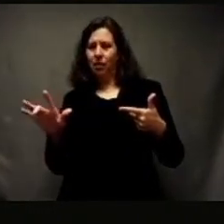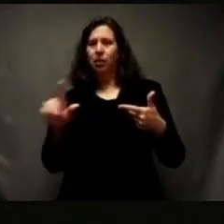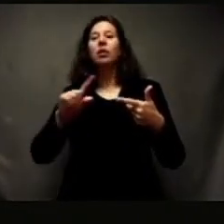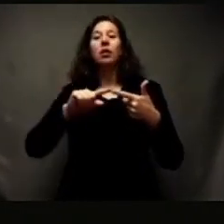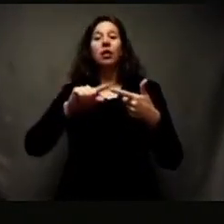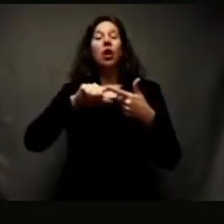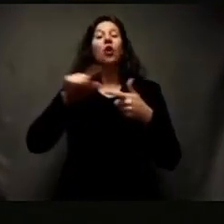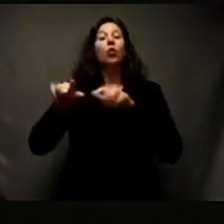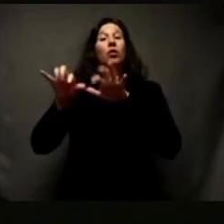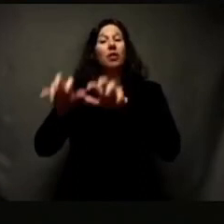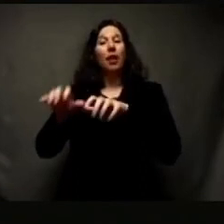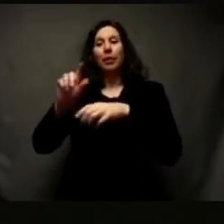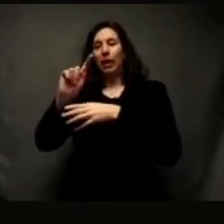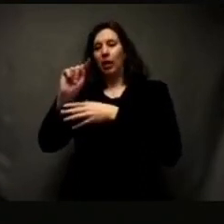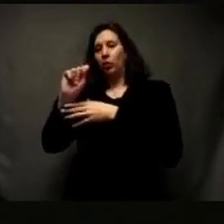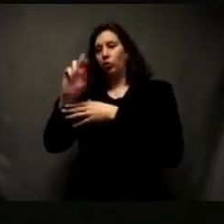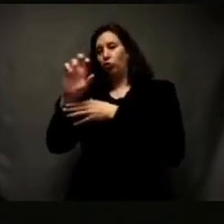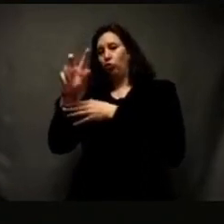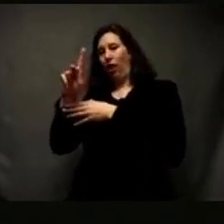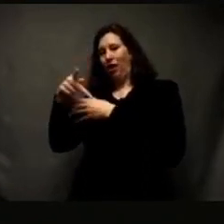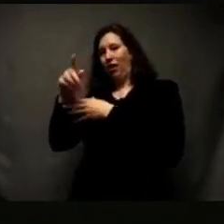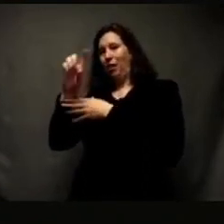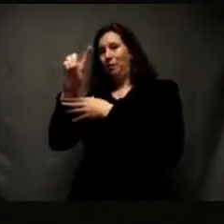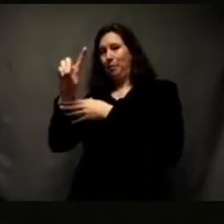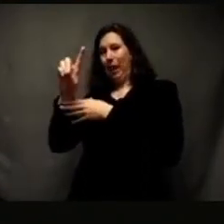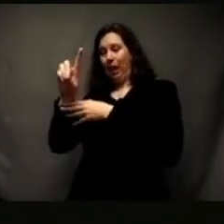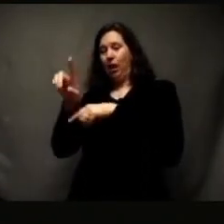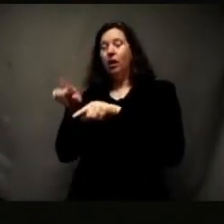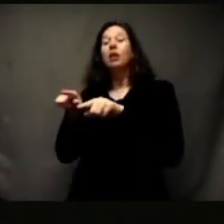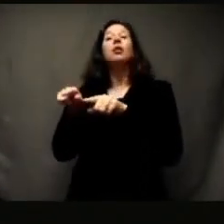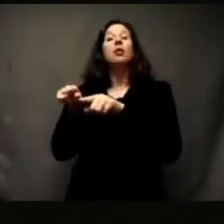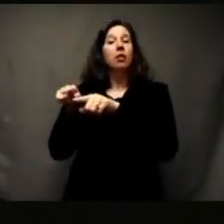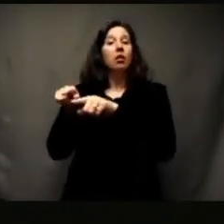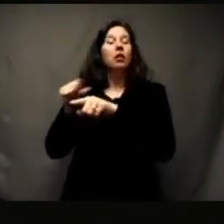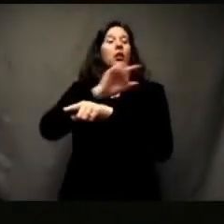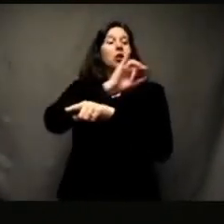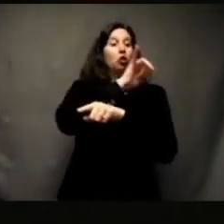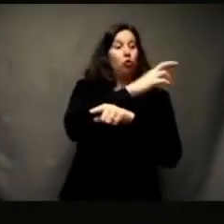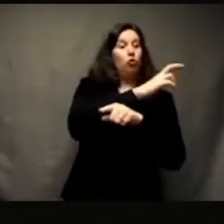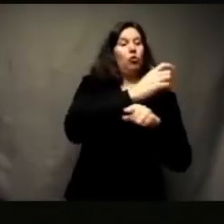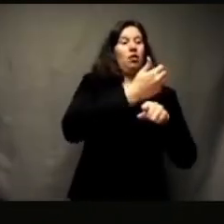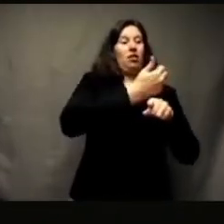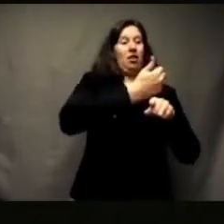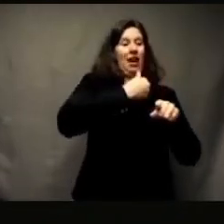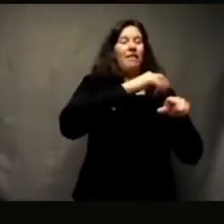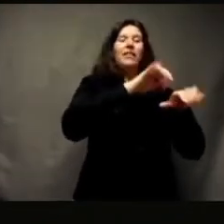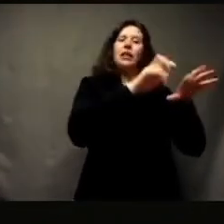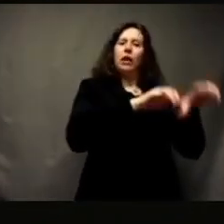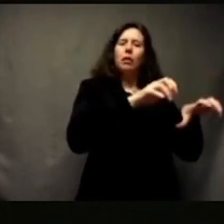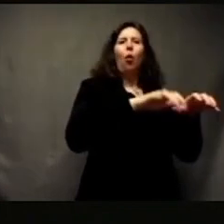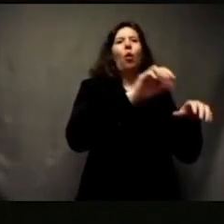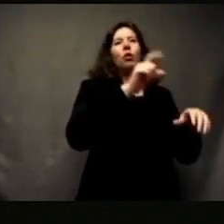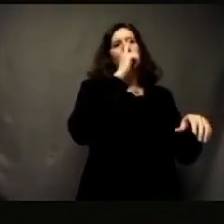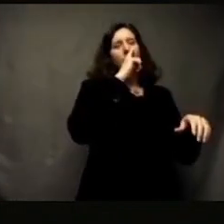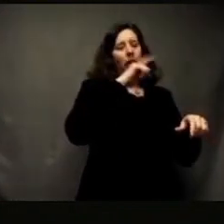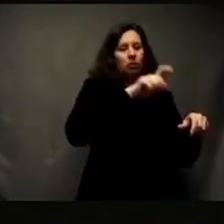want to say, I know that there are devices now that work with Scratch Junior that have keyboards, mice, etc. But for the